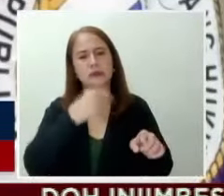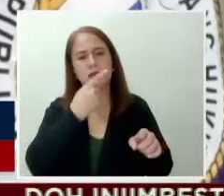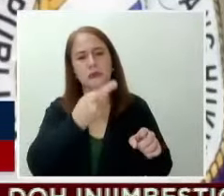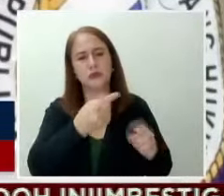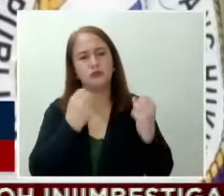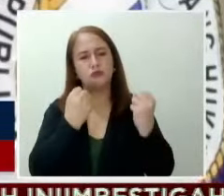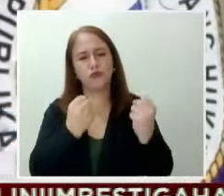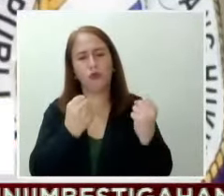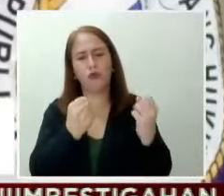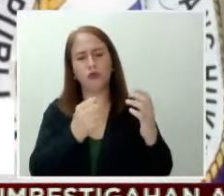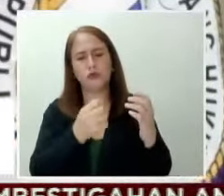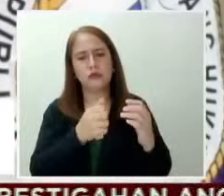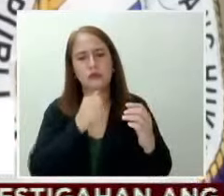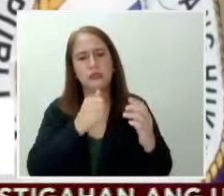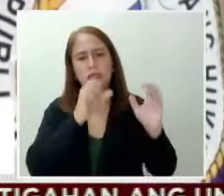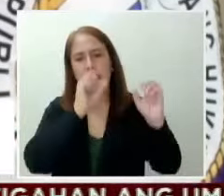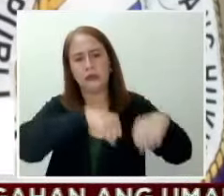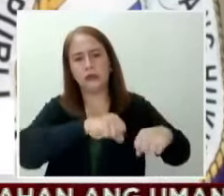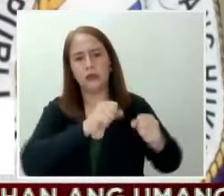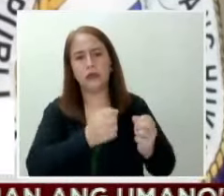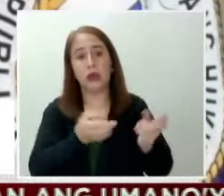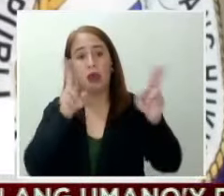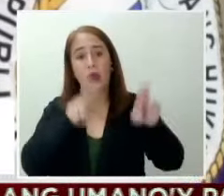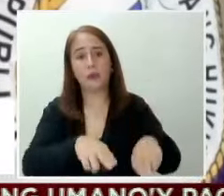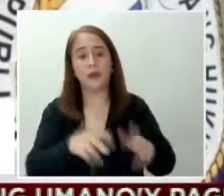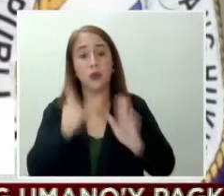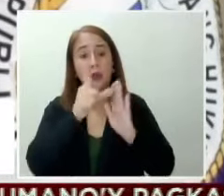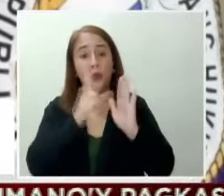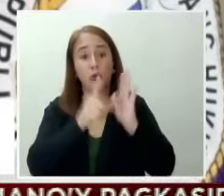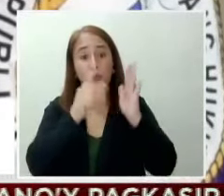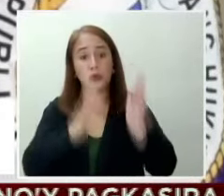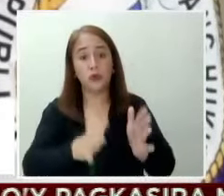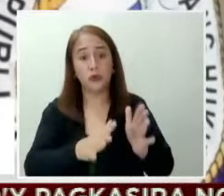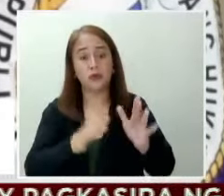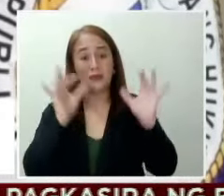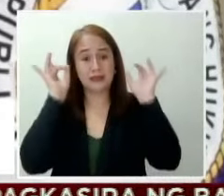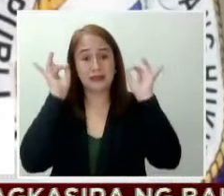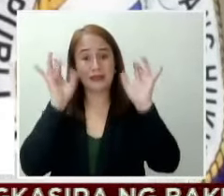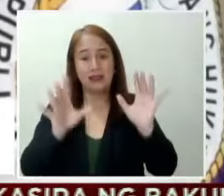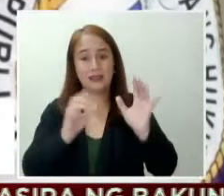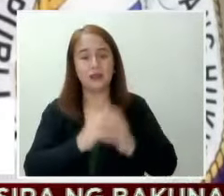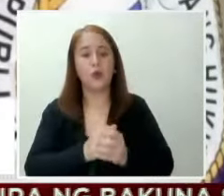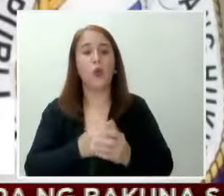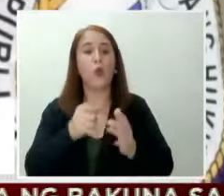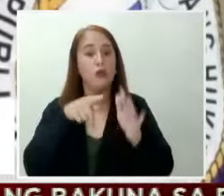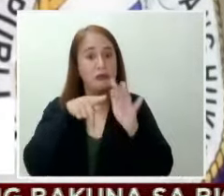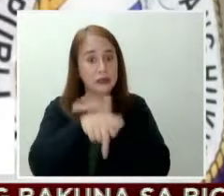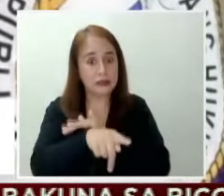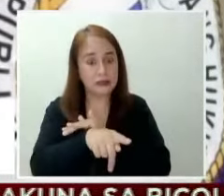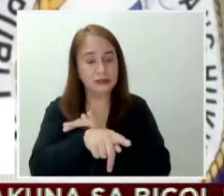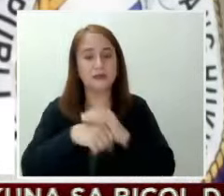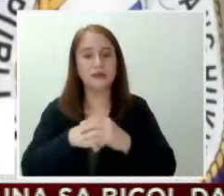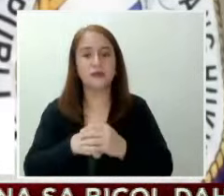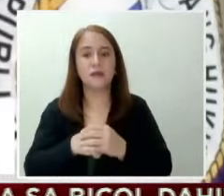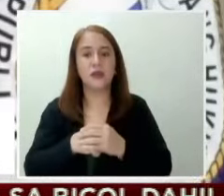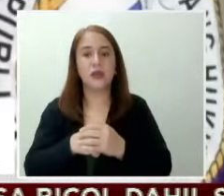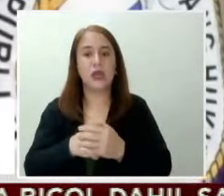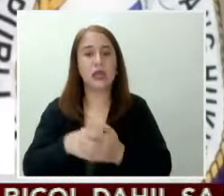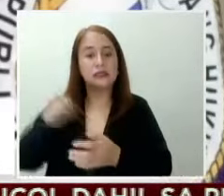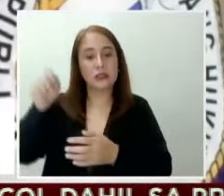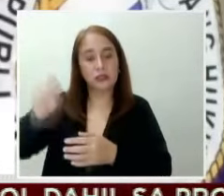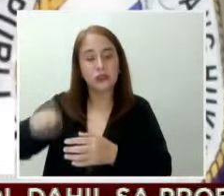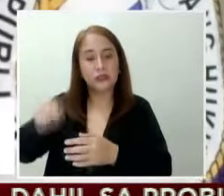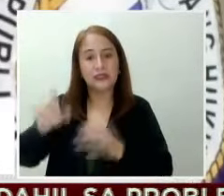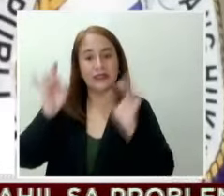every instance where a lawyer is threatened or killed and where a judge is threatened